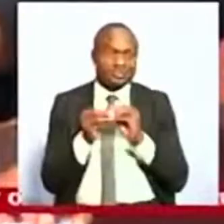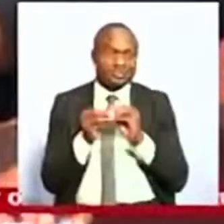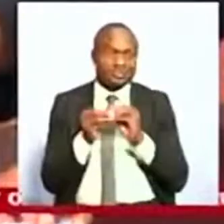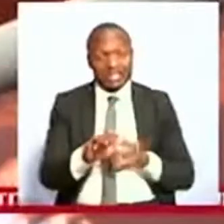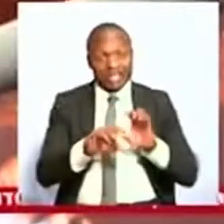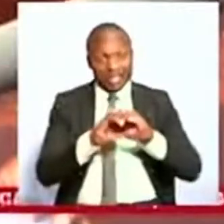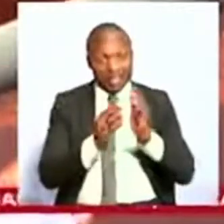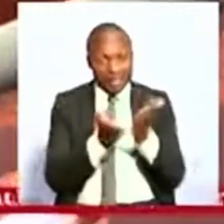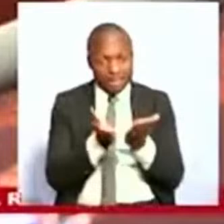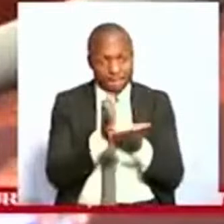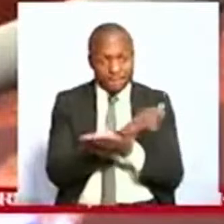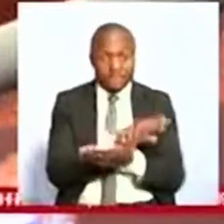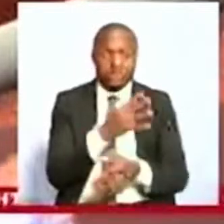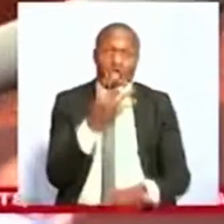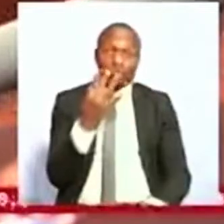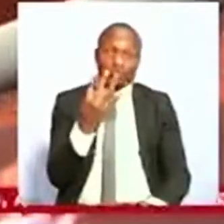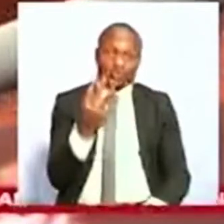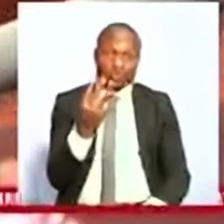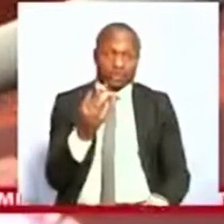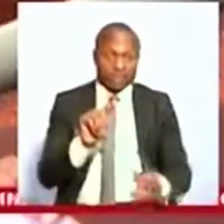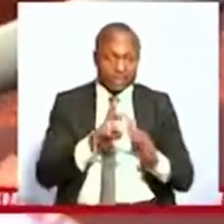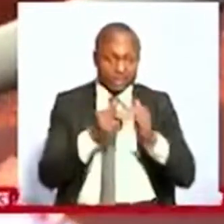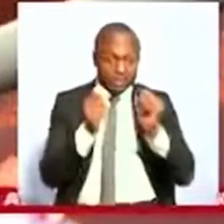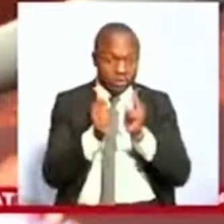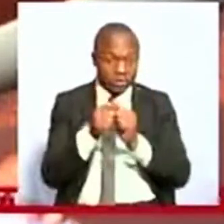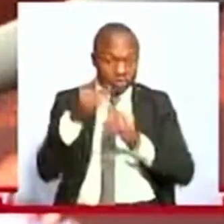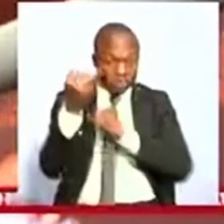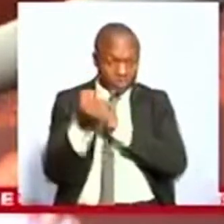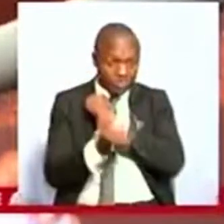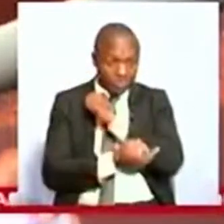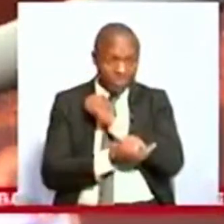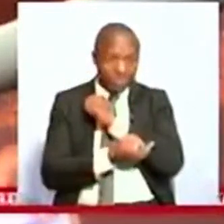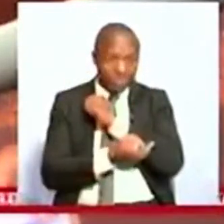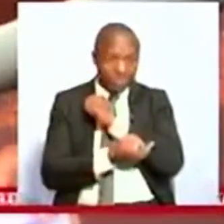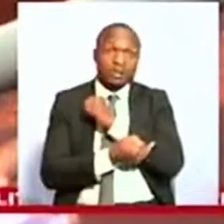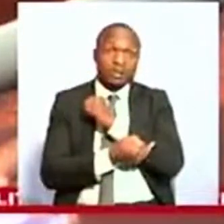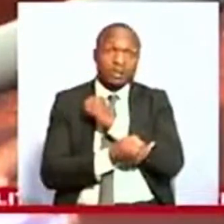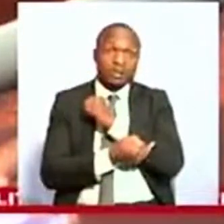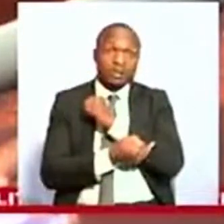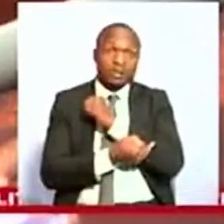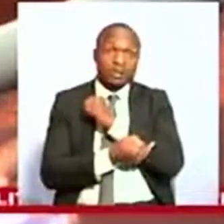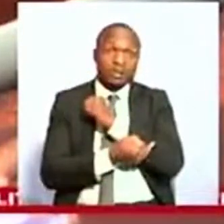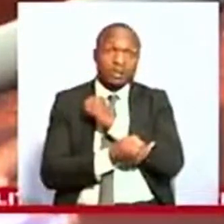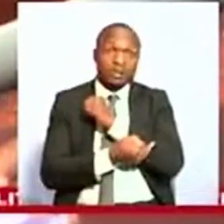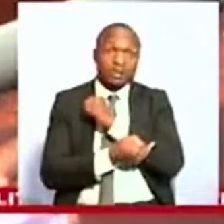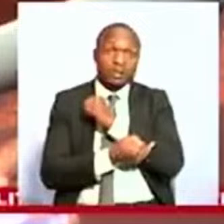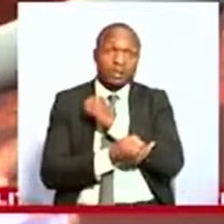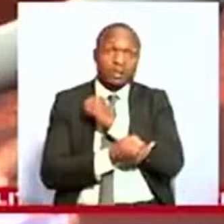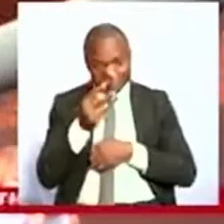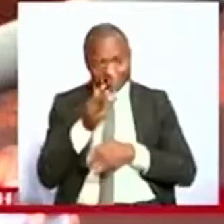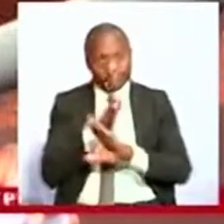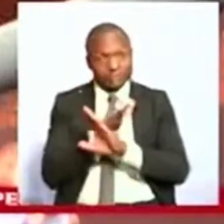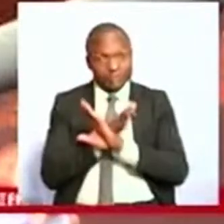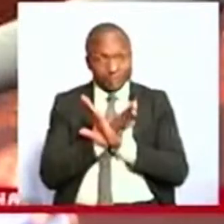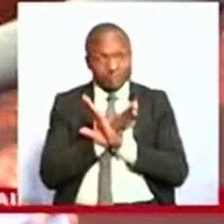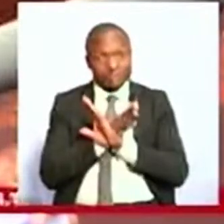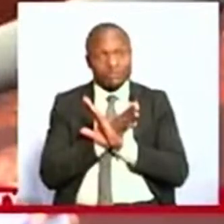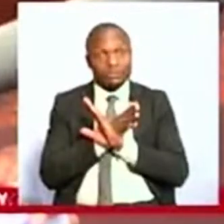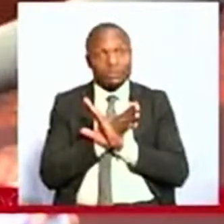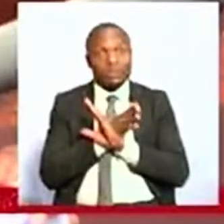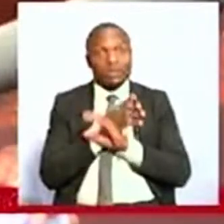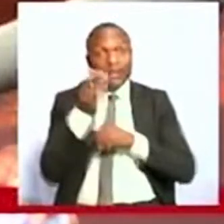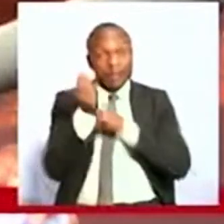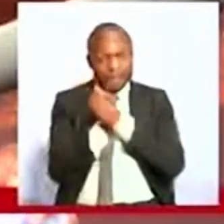and at page 4, we begin with our introduction and background. In summary, we note that Zambia is a state party to